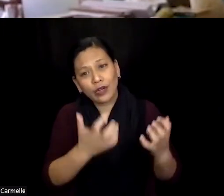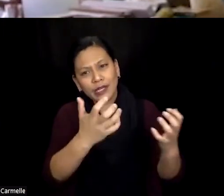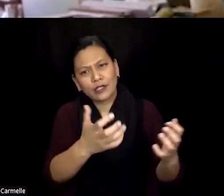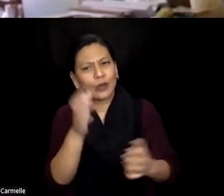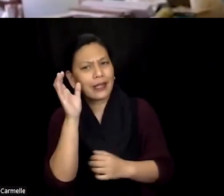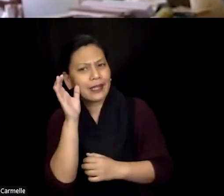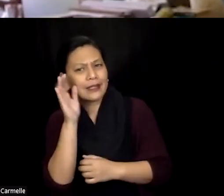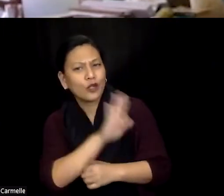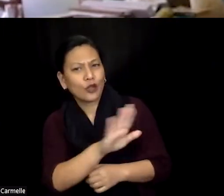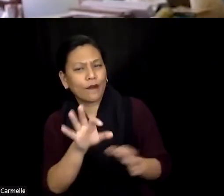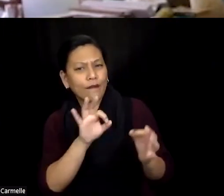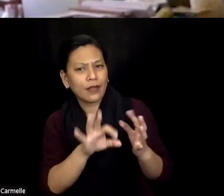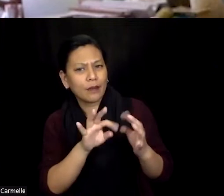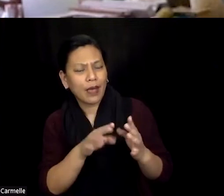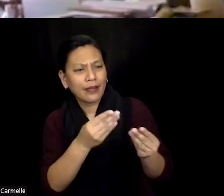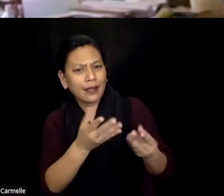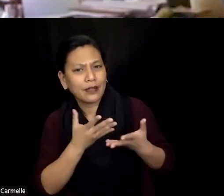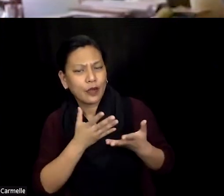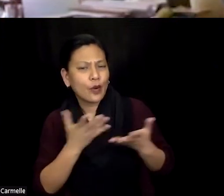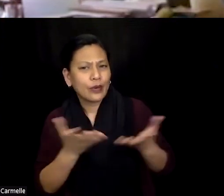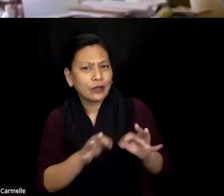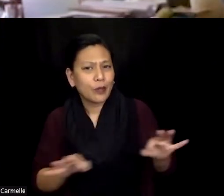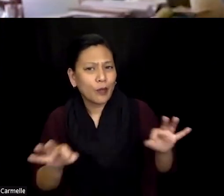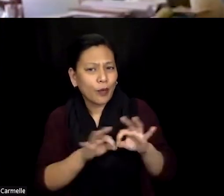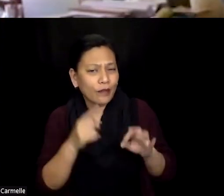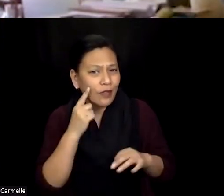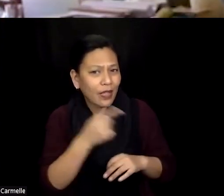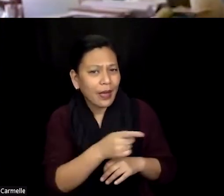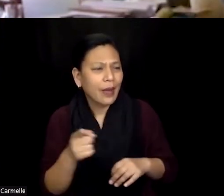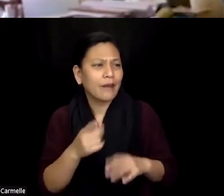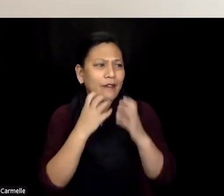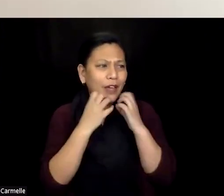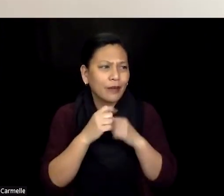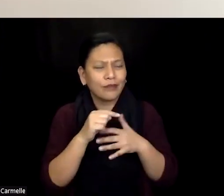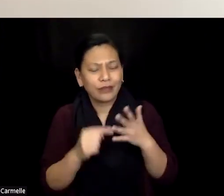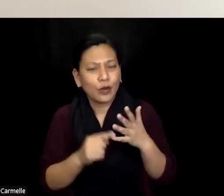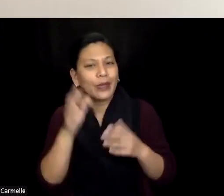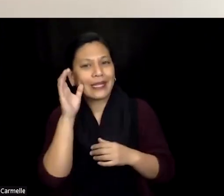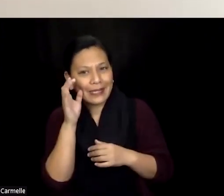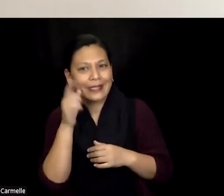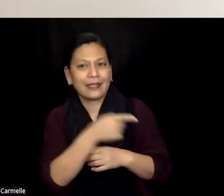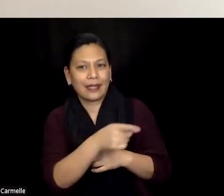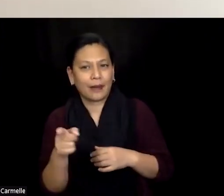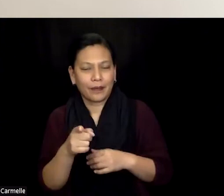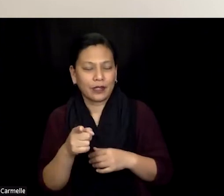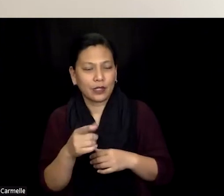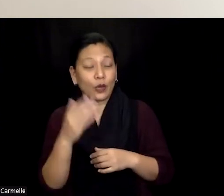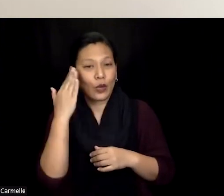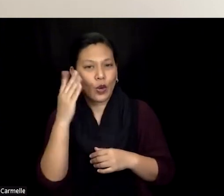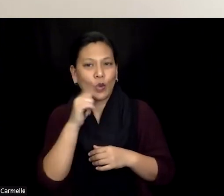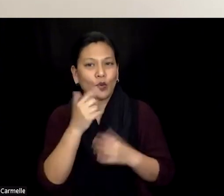out of the movie theater and tell us what was valuable to them and important to them. And we listened. We knew our audience. That was the important